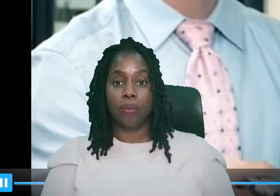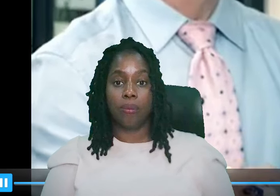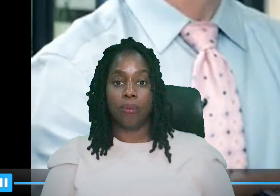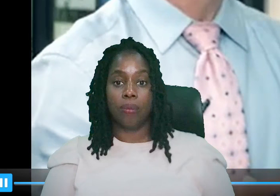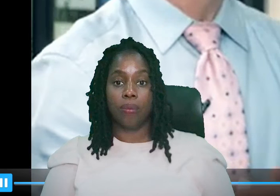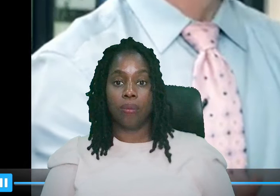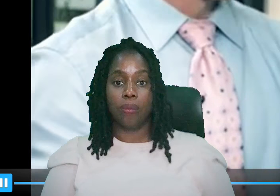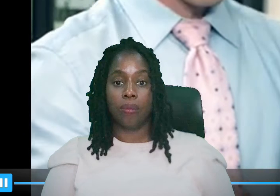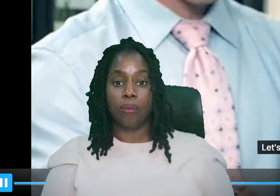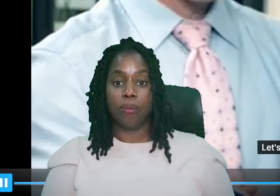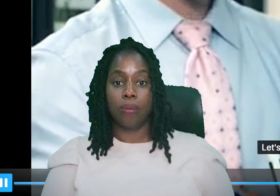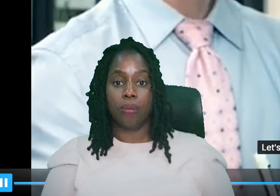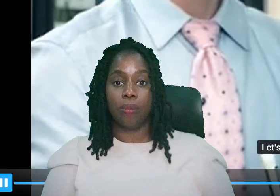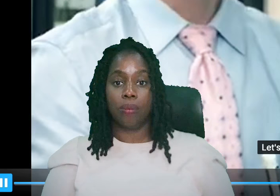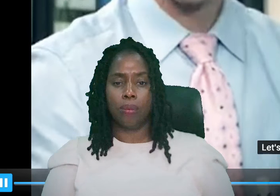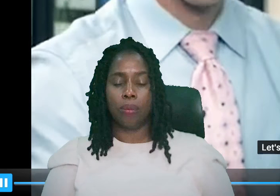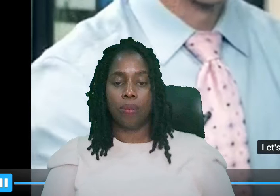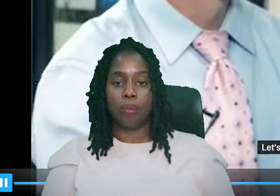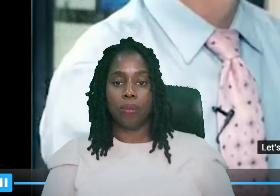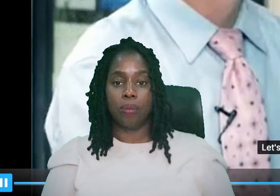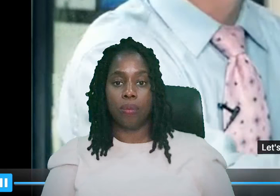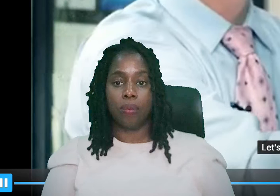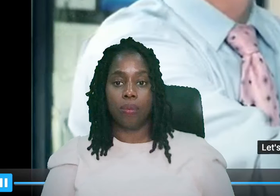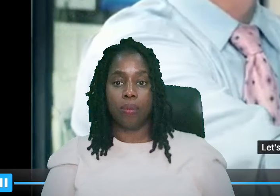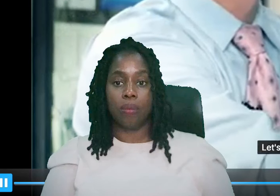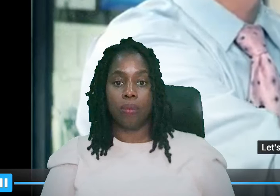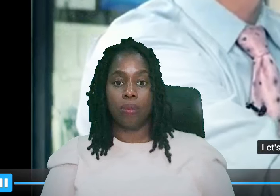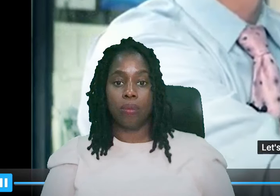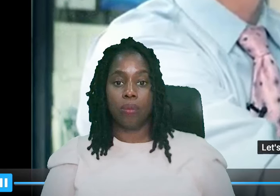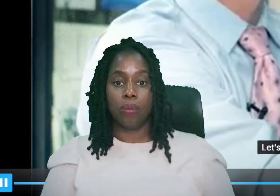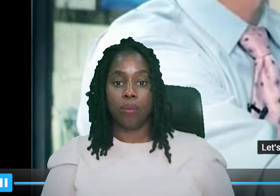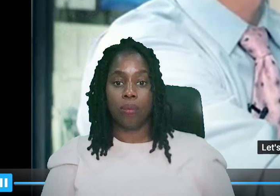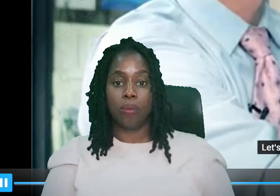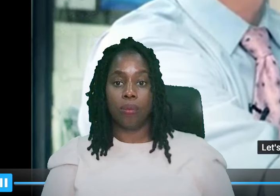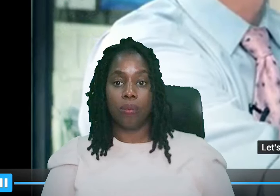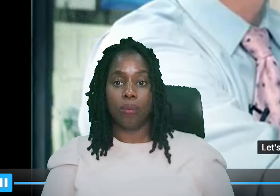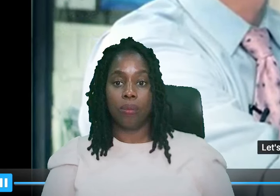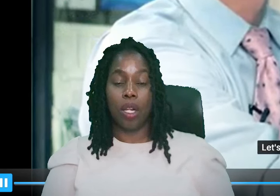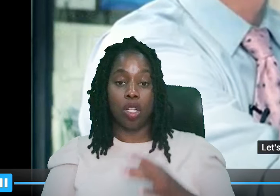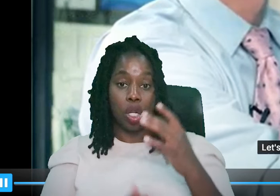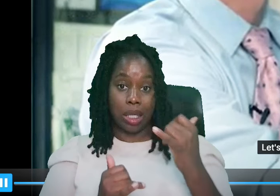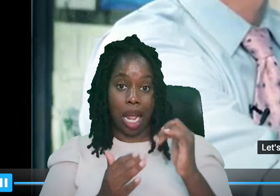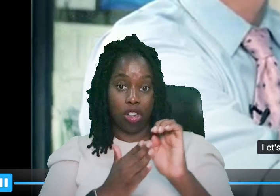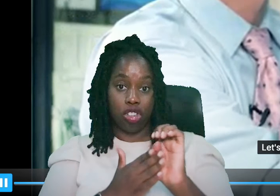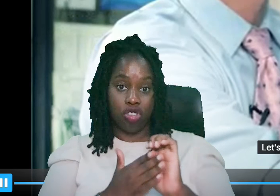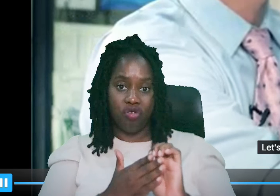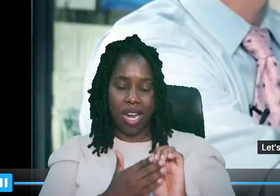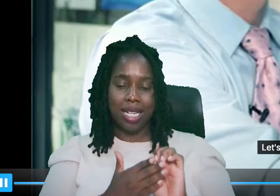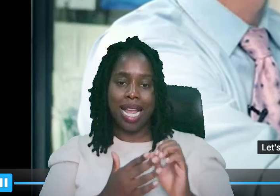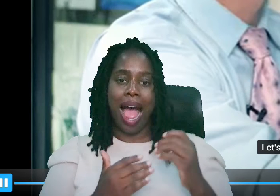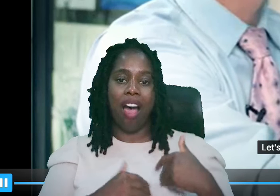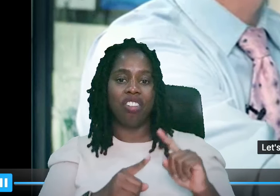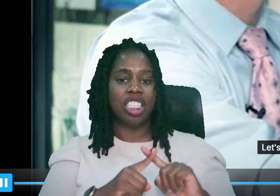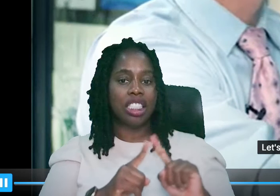angle. Let's look at another time measurement here. We'll keep V as the